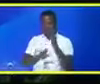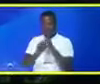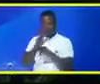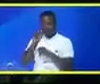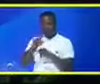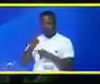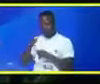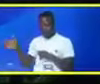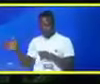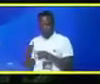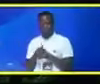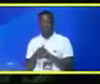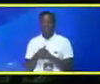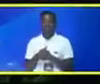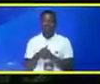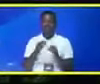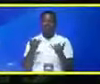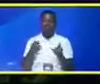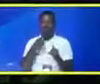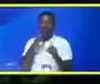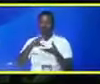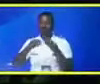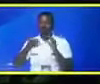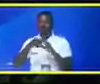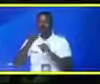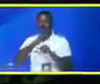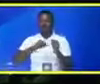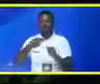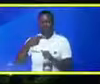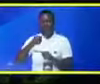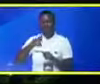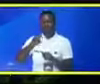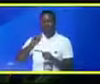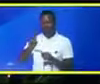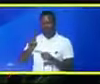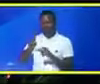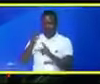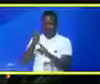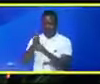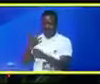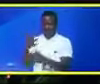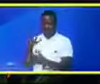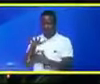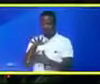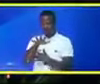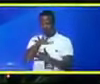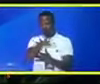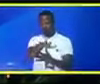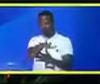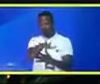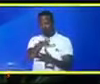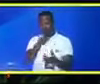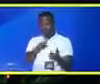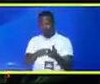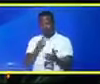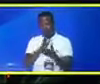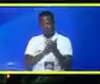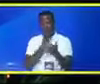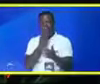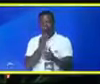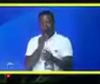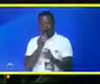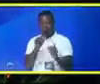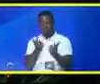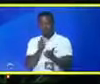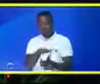1. So here is a story about Herod who stretched forth his hands, the Bible says, to vex certain Jews. And then